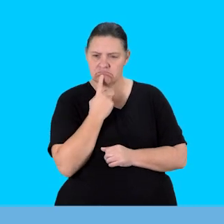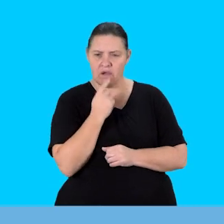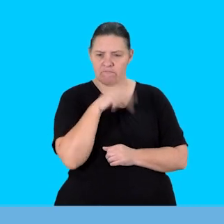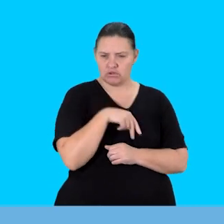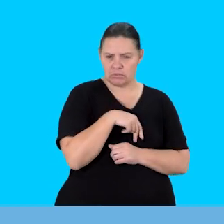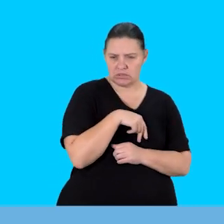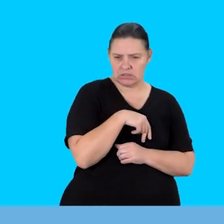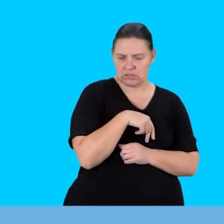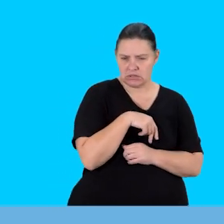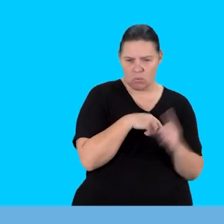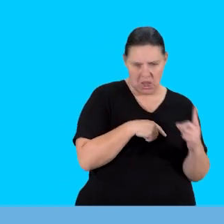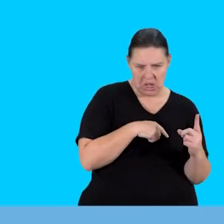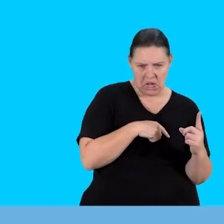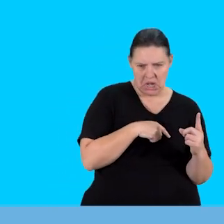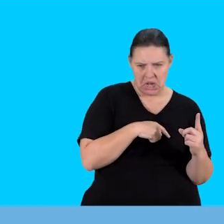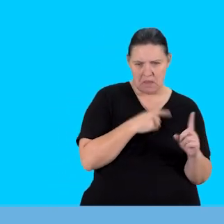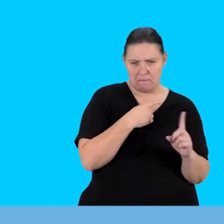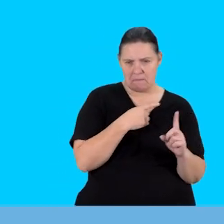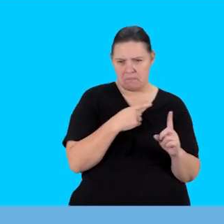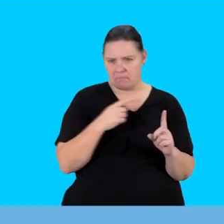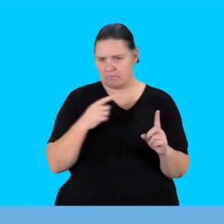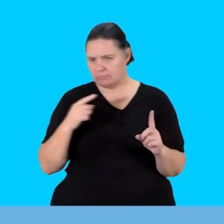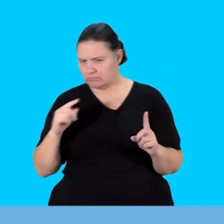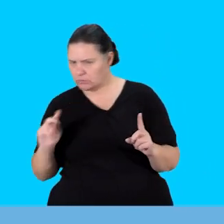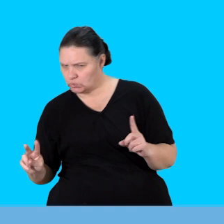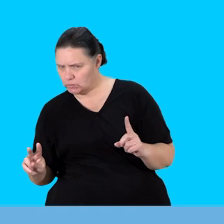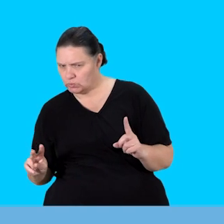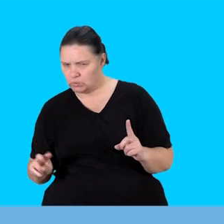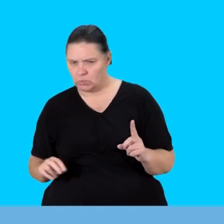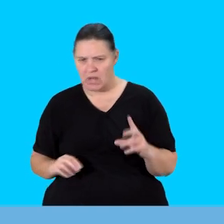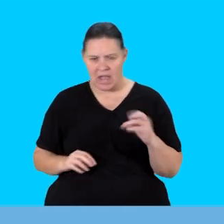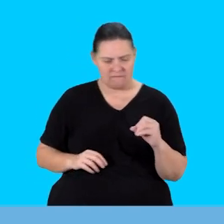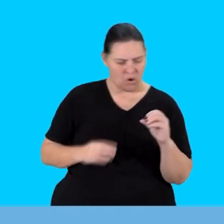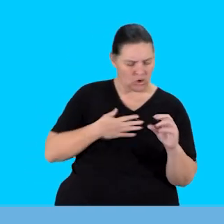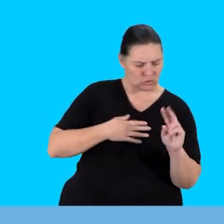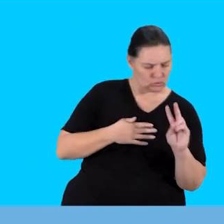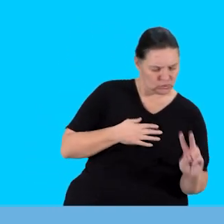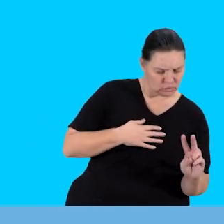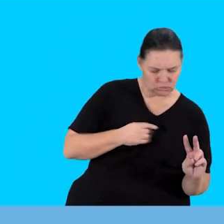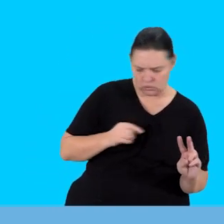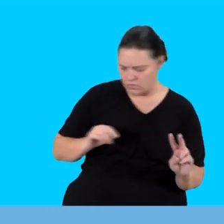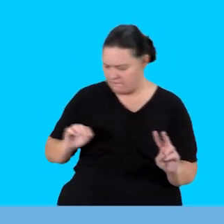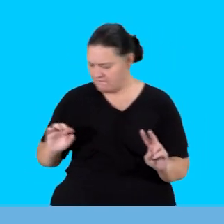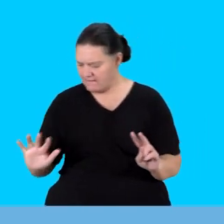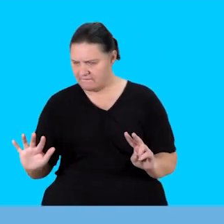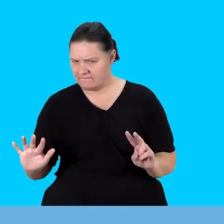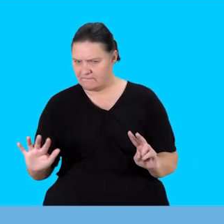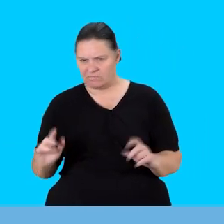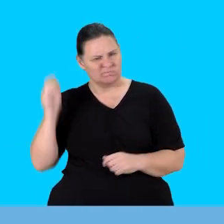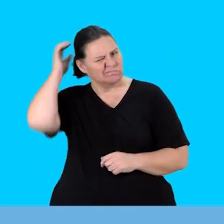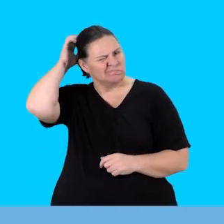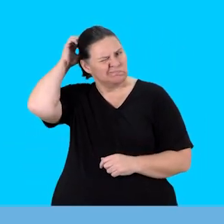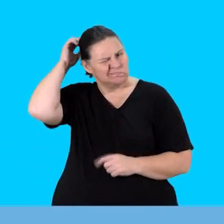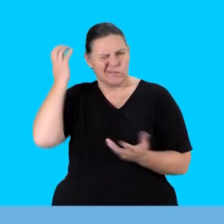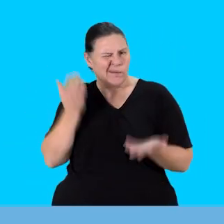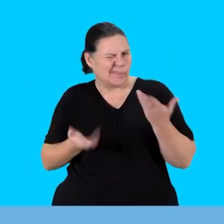2 phosphorus on the other side. We have 2 oxygen, we have 5 oxygen on the other side. How do we then